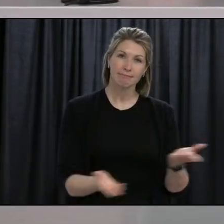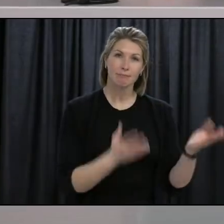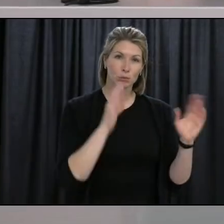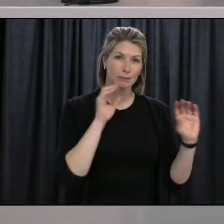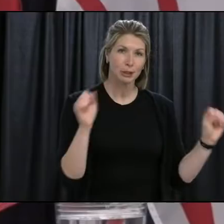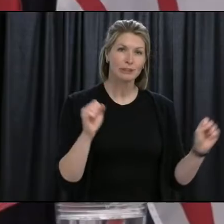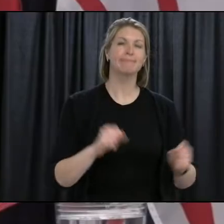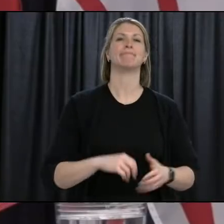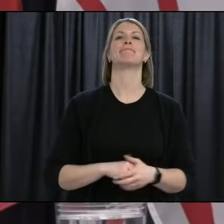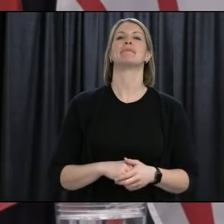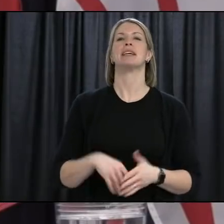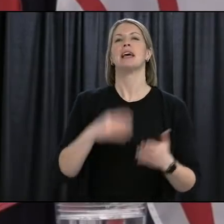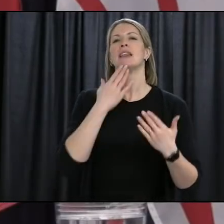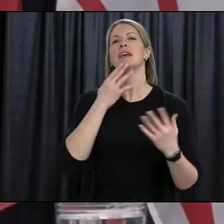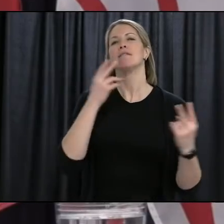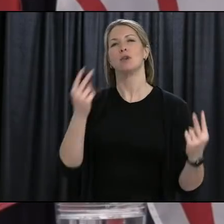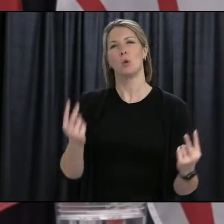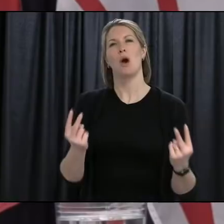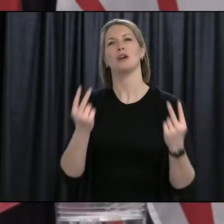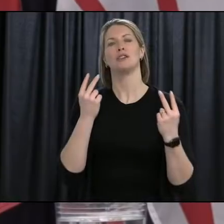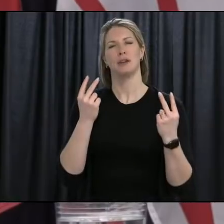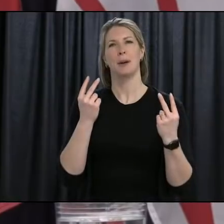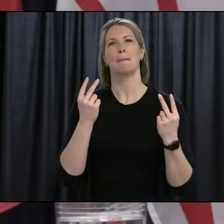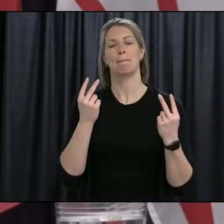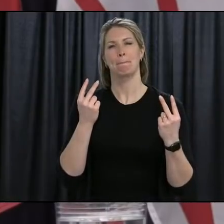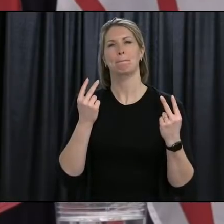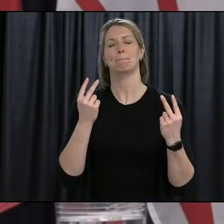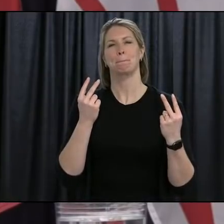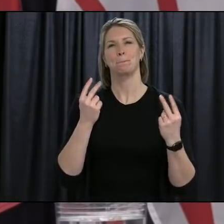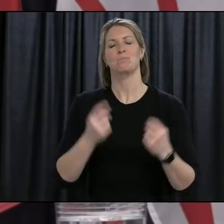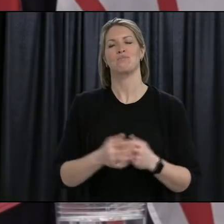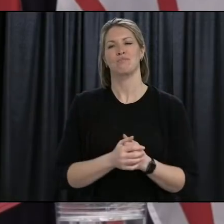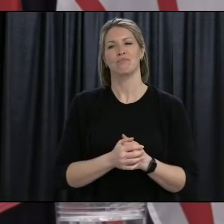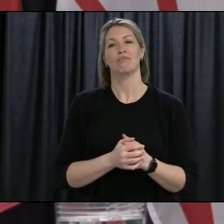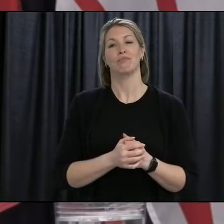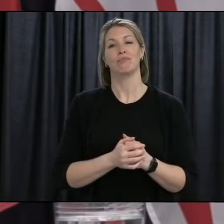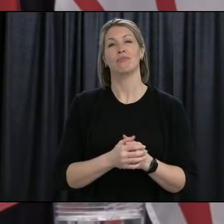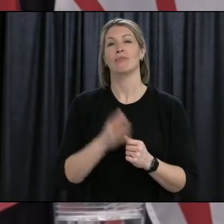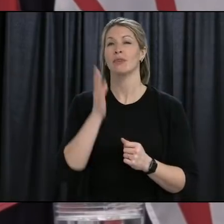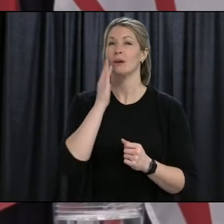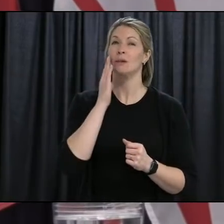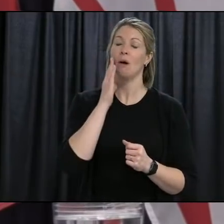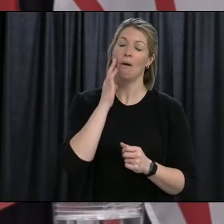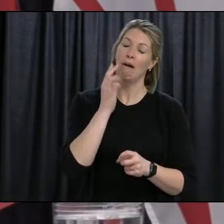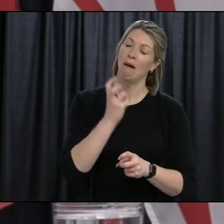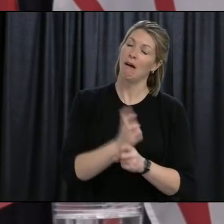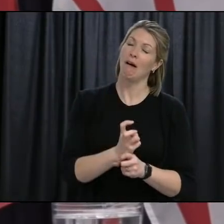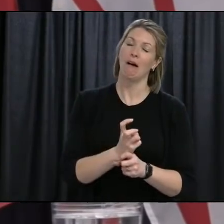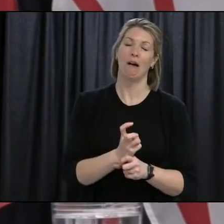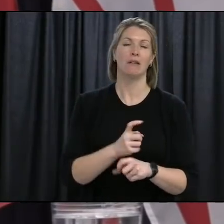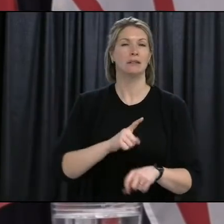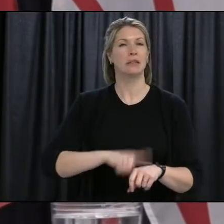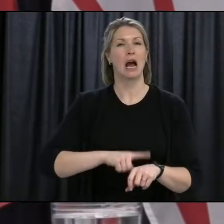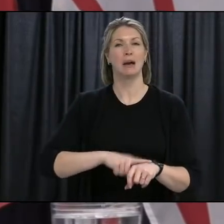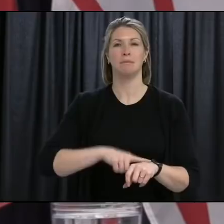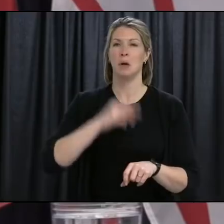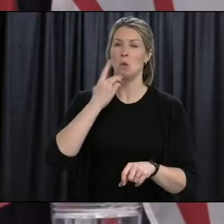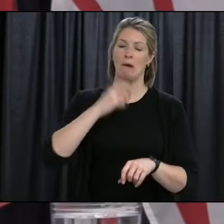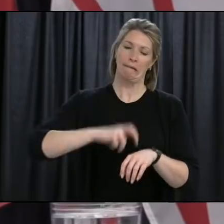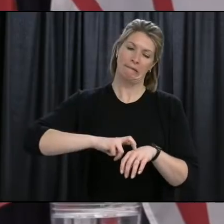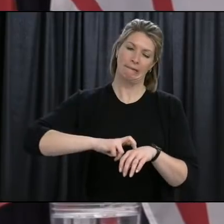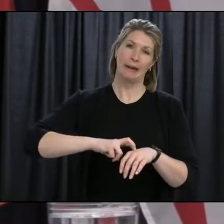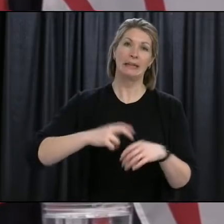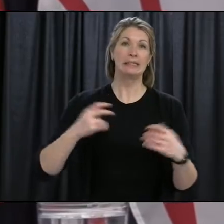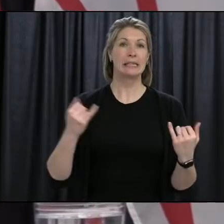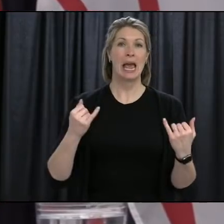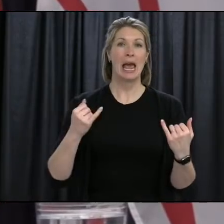thank you all for joining us. I know that this can be an anxious time for people, but today is a good day. The numbers are going